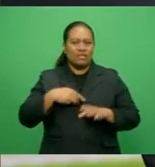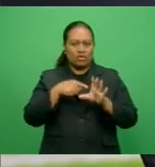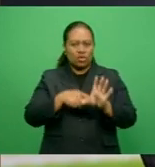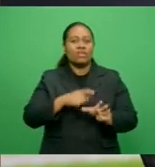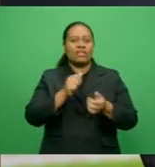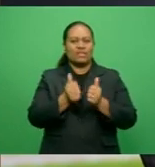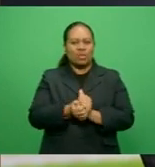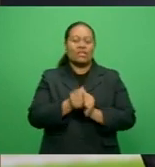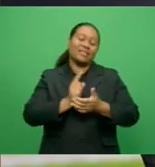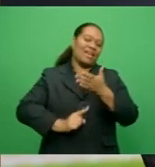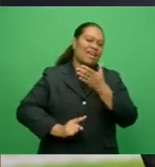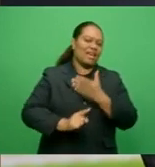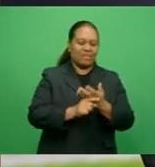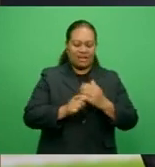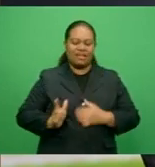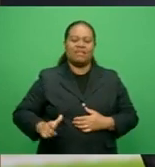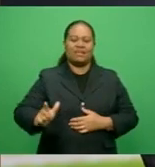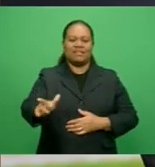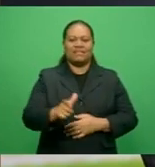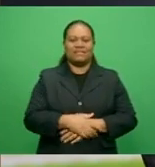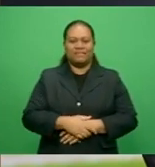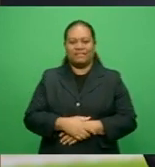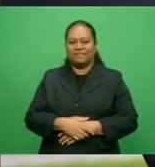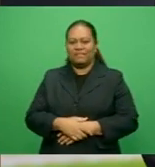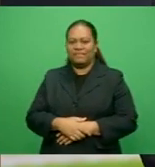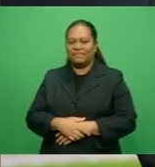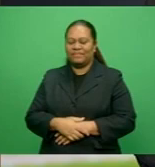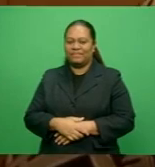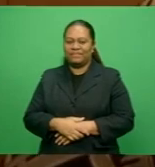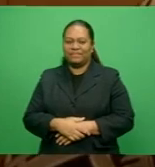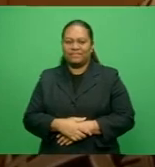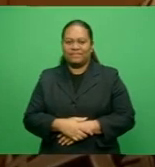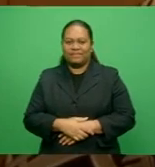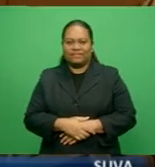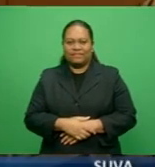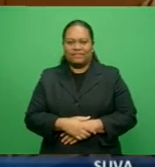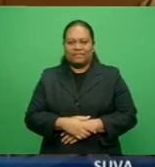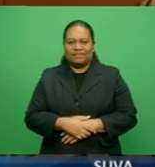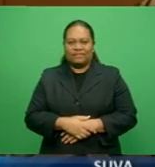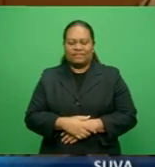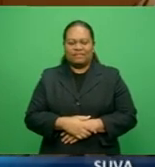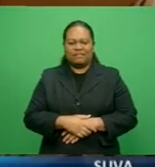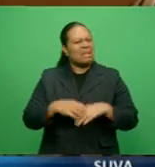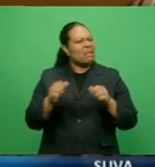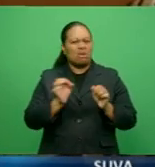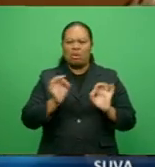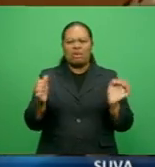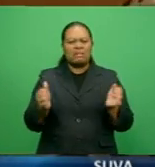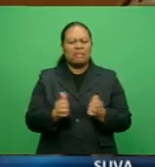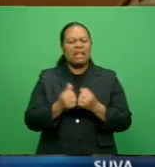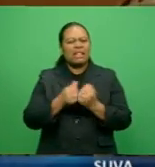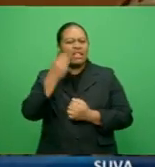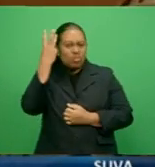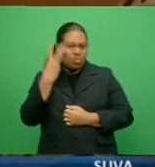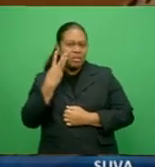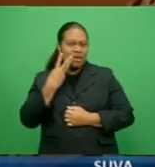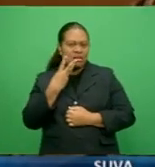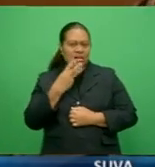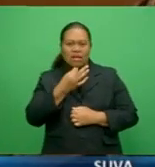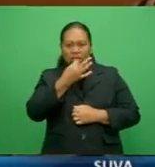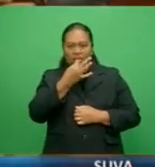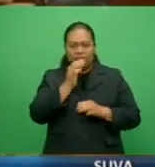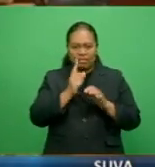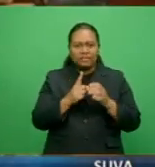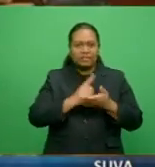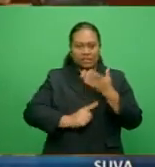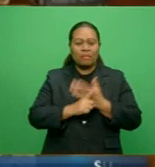Sports and Fiji FA in Lambasa. Aquila Dama with the details. There is not many female football referees in the country, but with